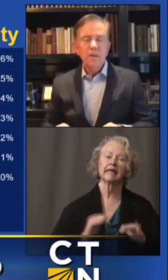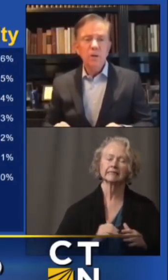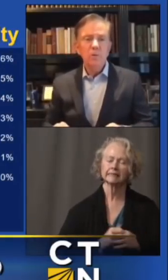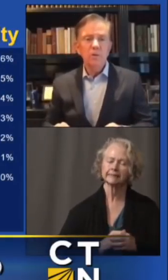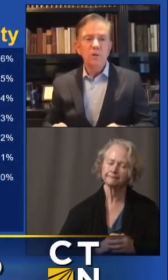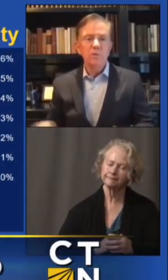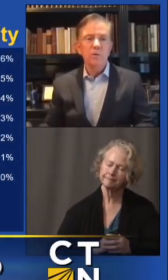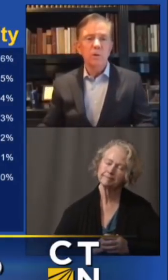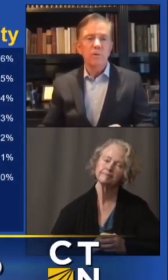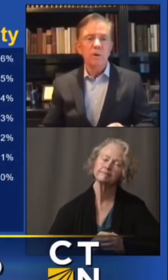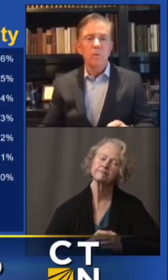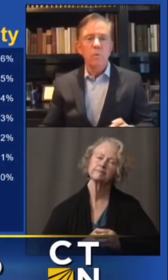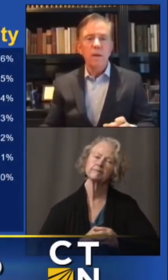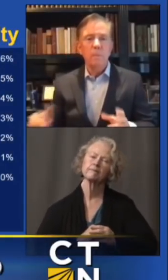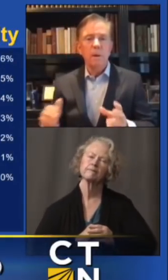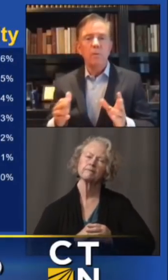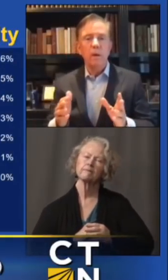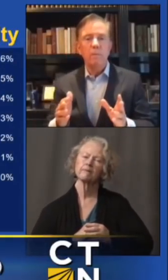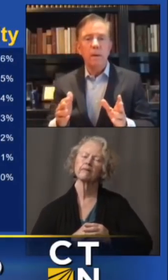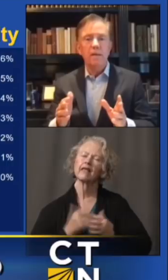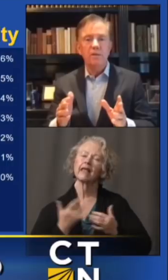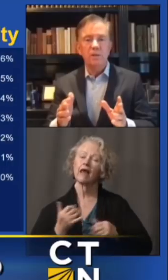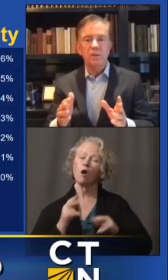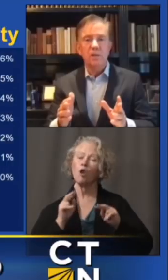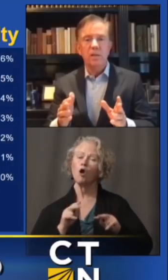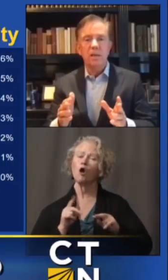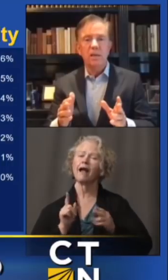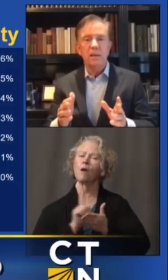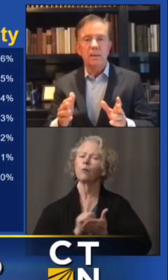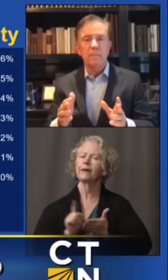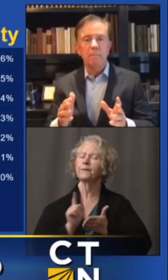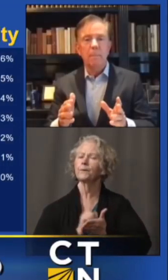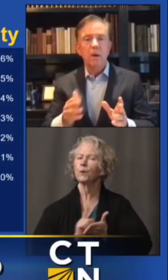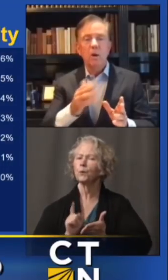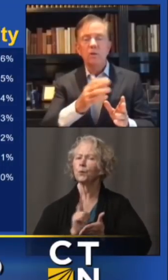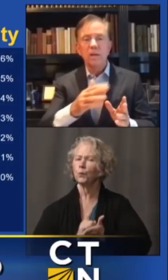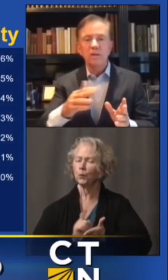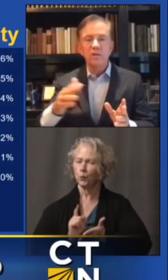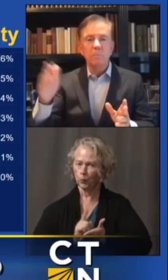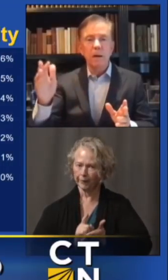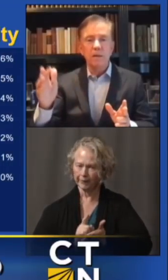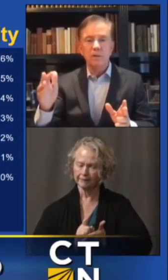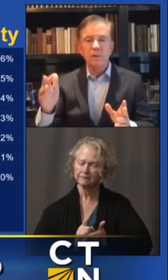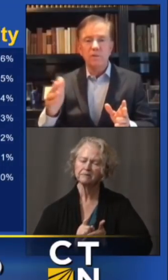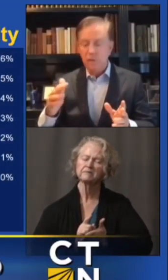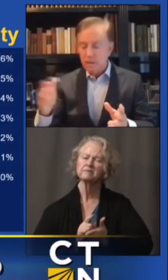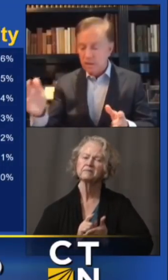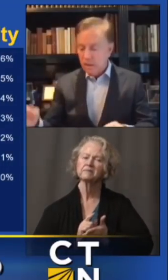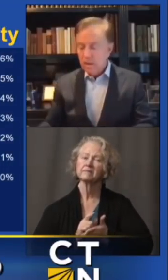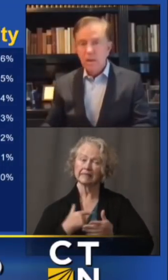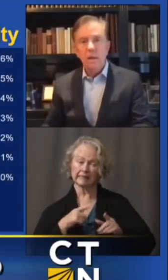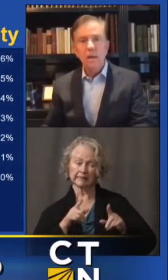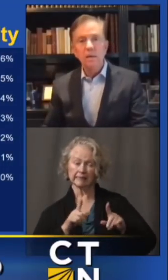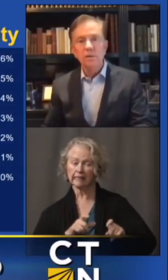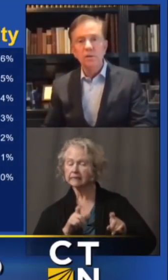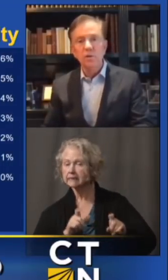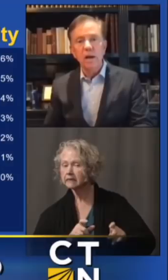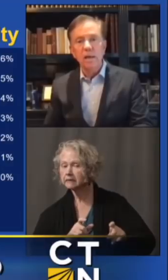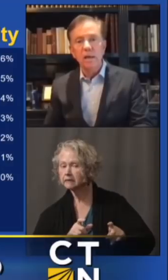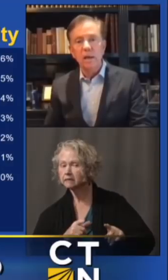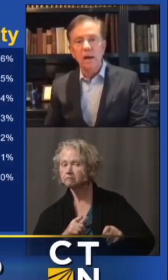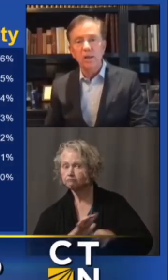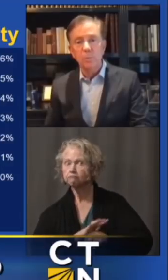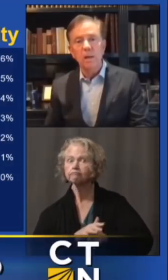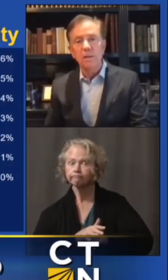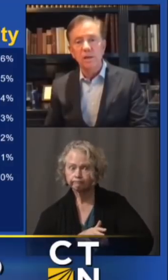This shows you sort of on a week-by-week basis that our testing positivity is